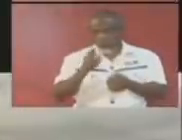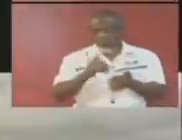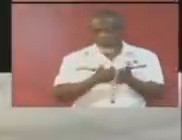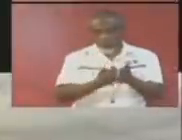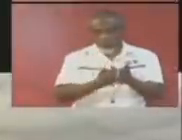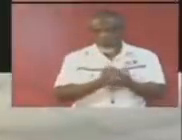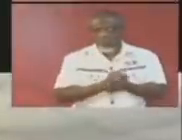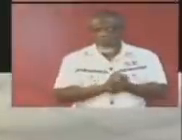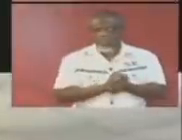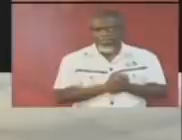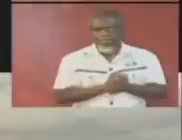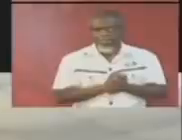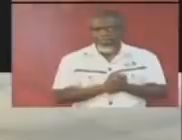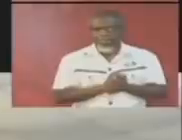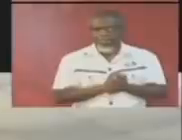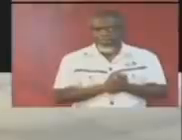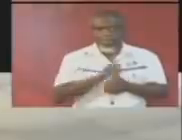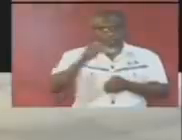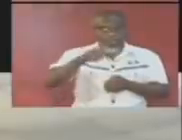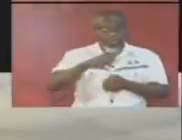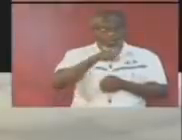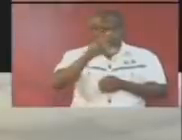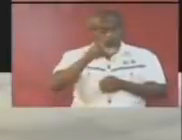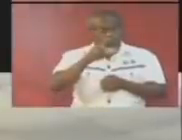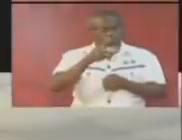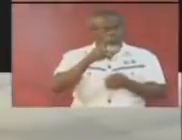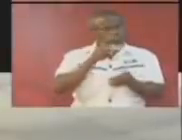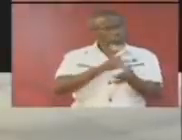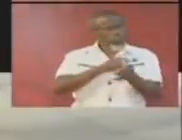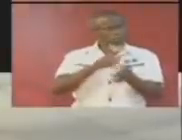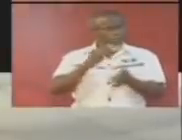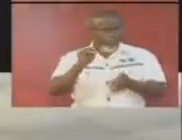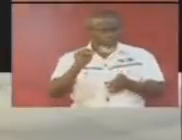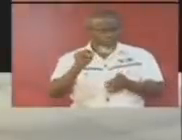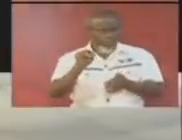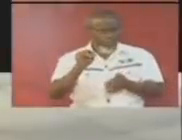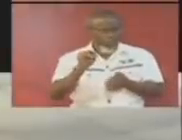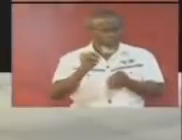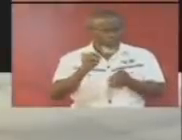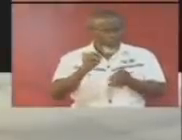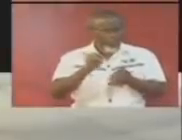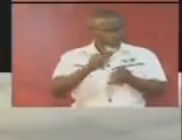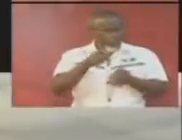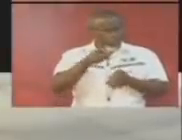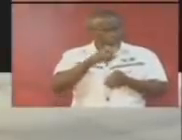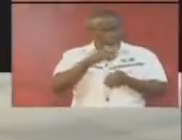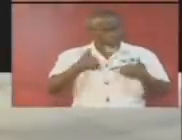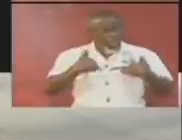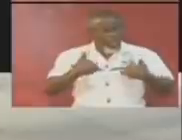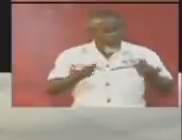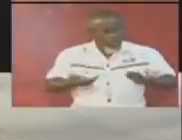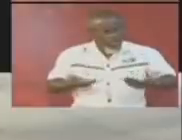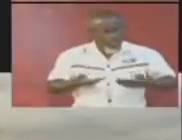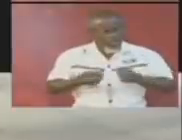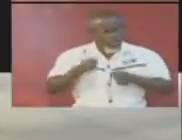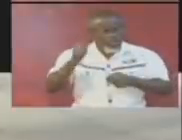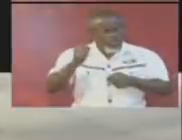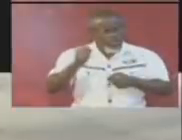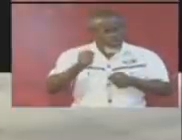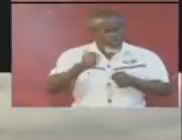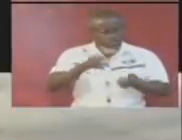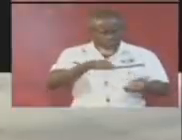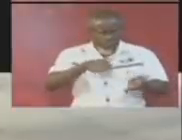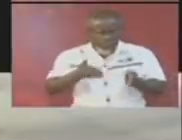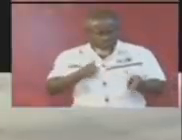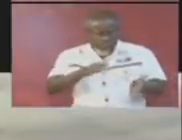Hi, this question is for Dr. Mohammed. Dr. Mohammed, do we have a mortality rate as it relates to